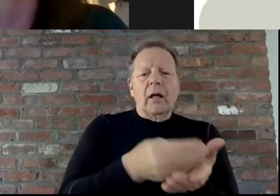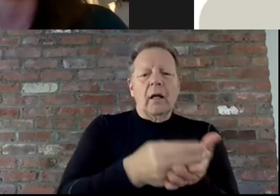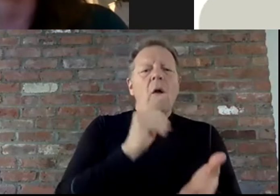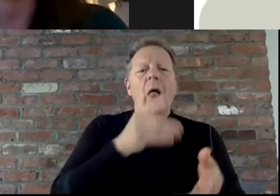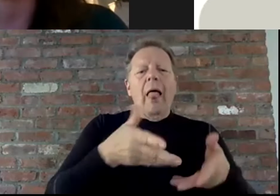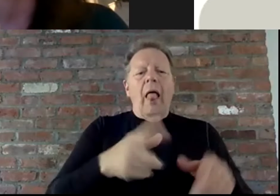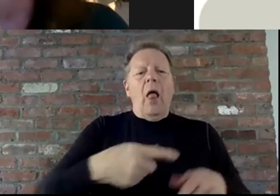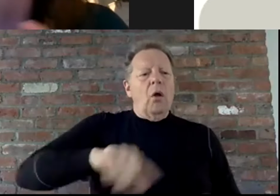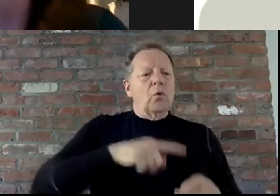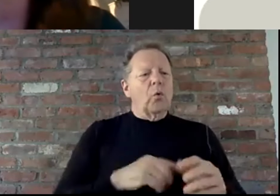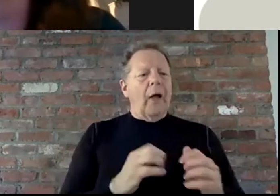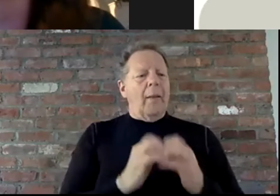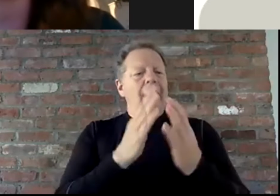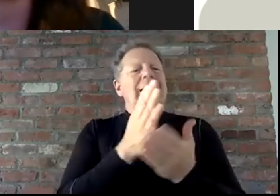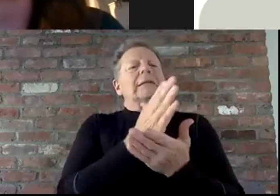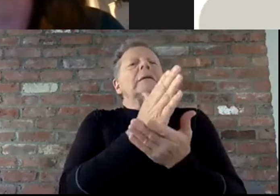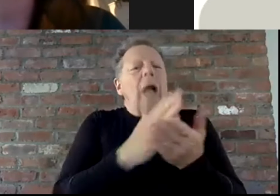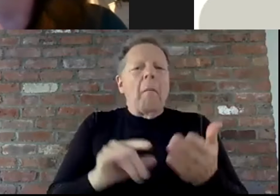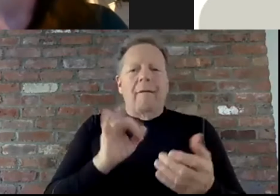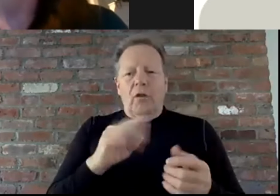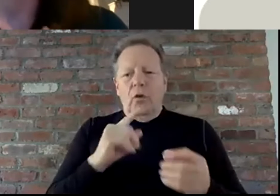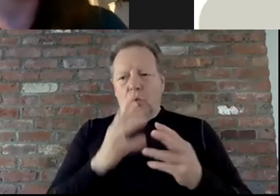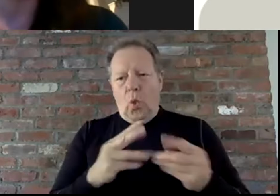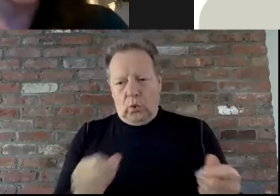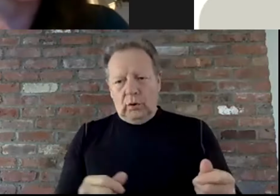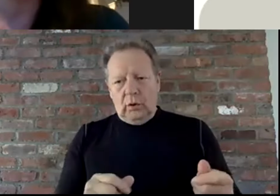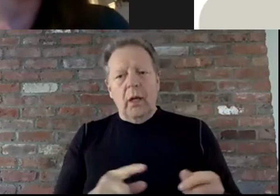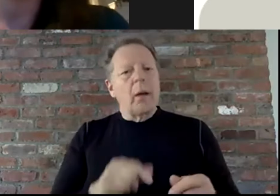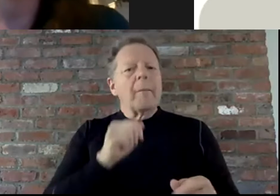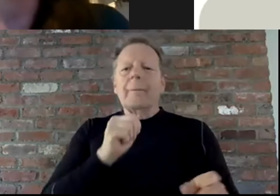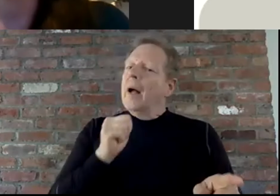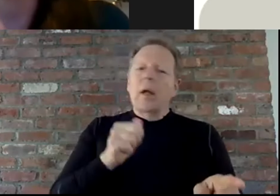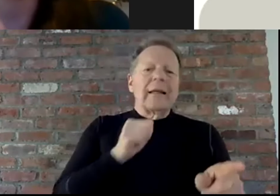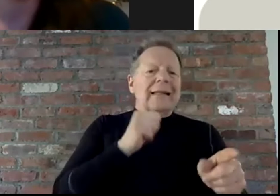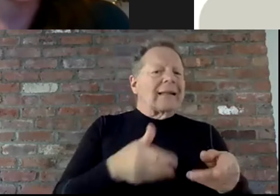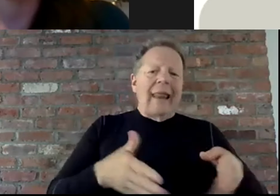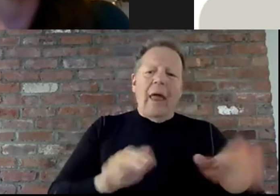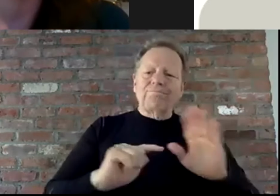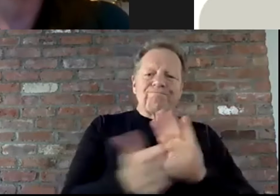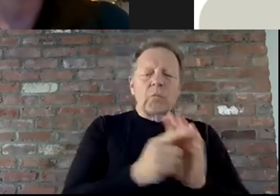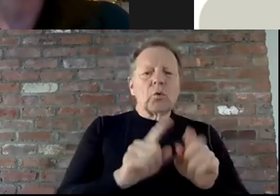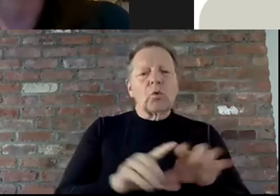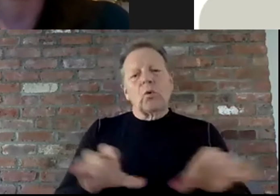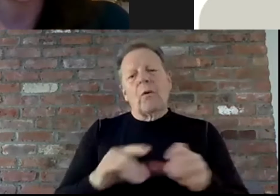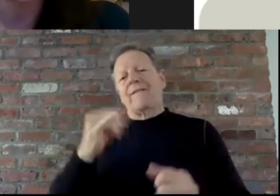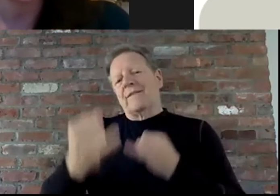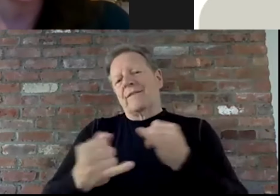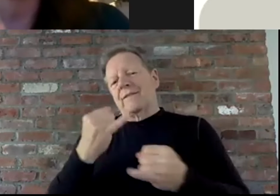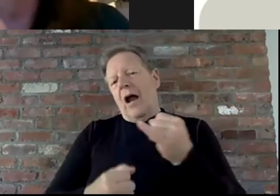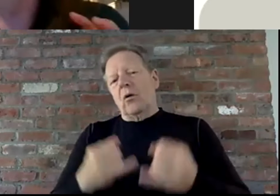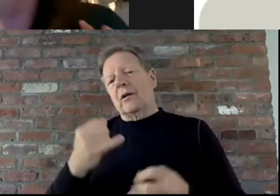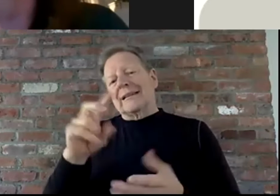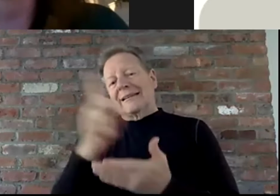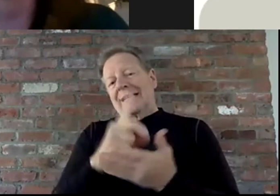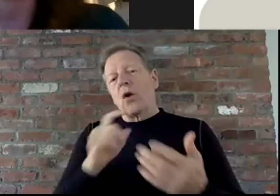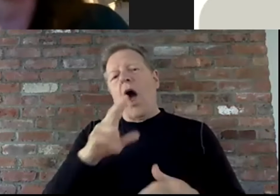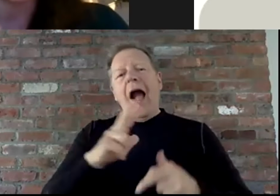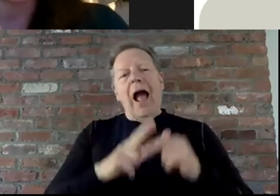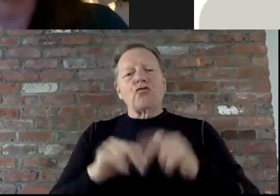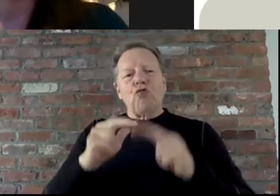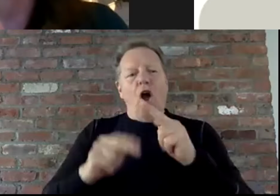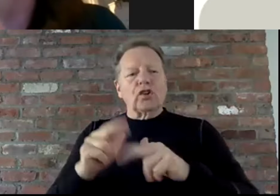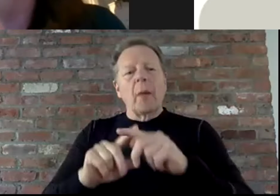to implement some of the solutions. It won't allow us to do final design or construction, but we could use